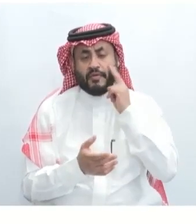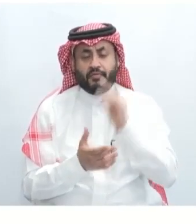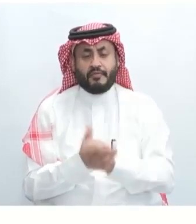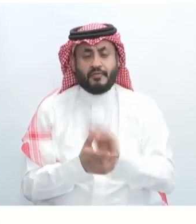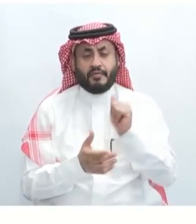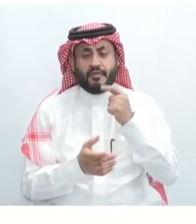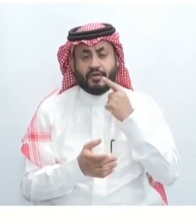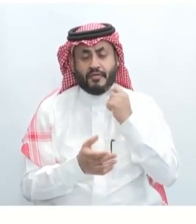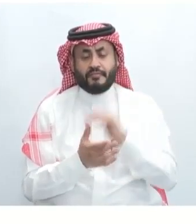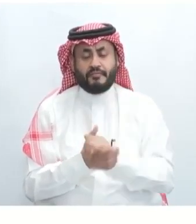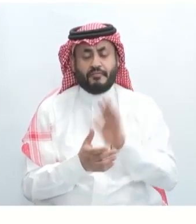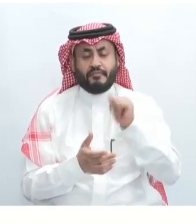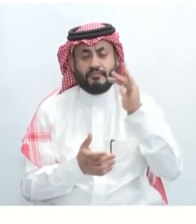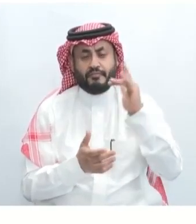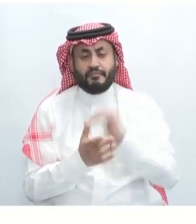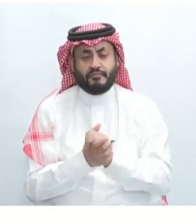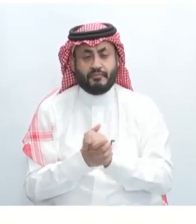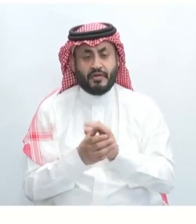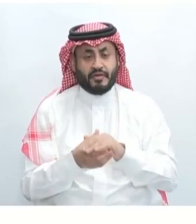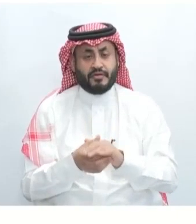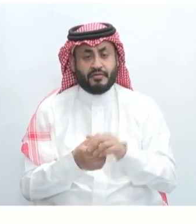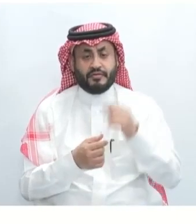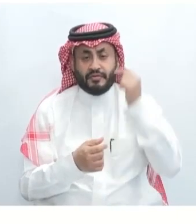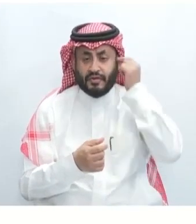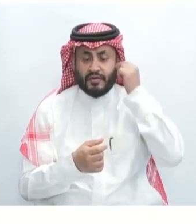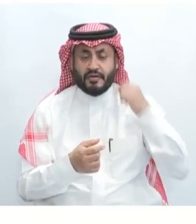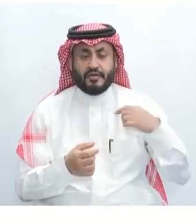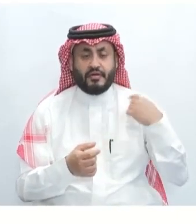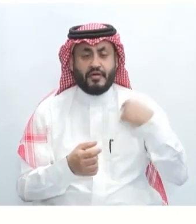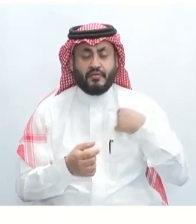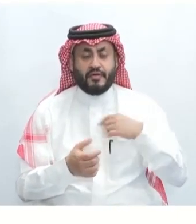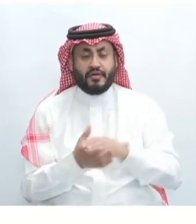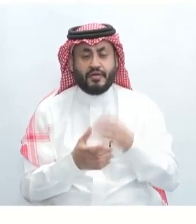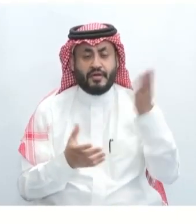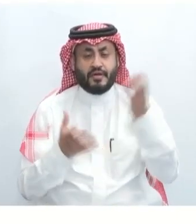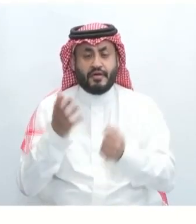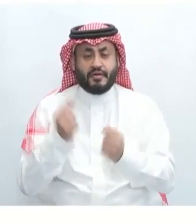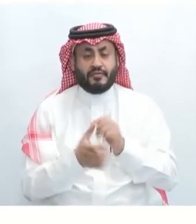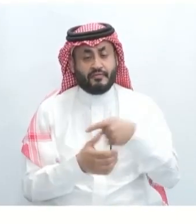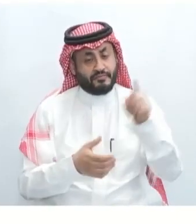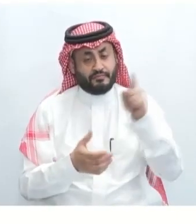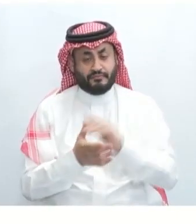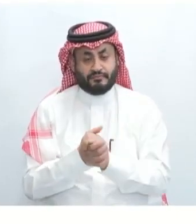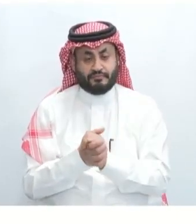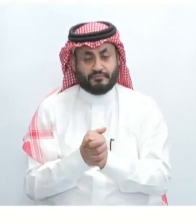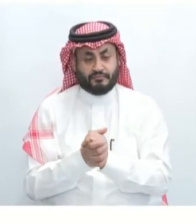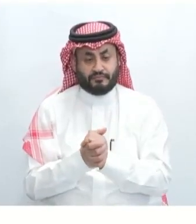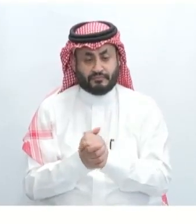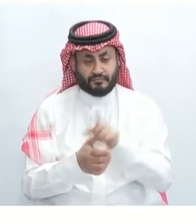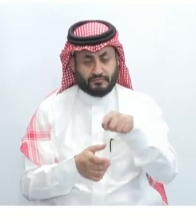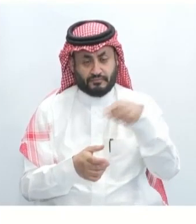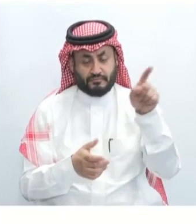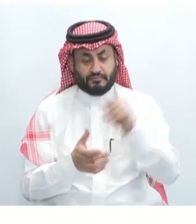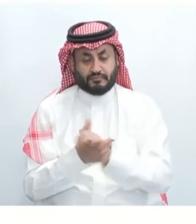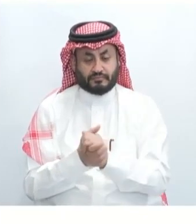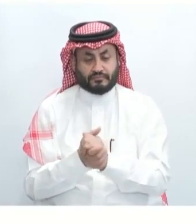not red. It's not green. It's a black and white. It's a cow. Is that right? Yes, it is. You're